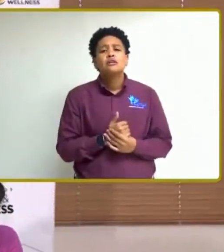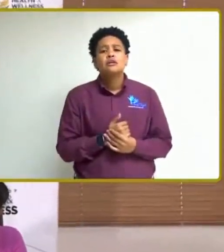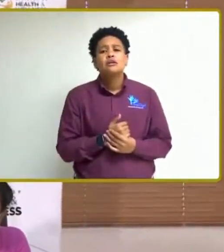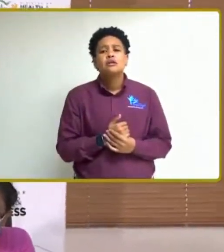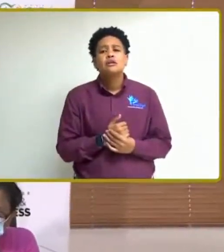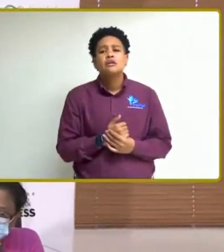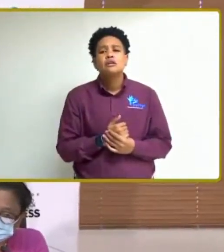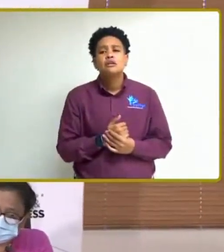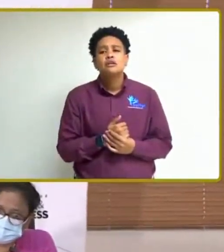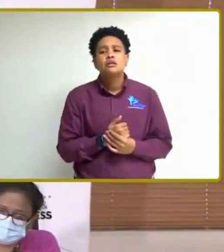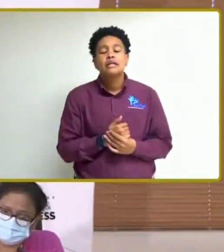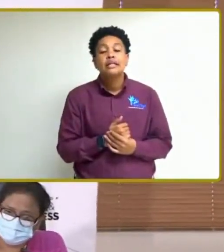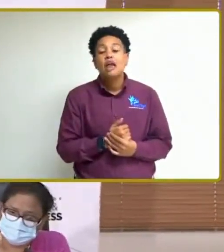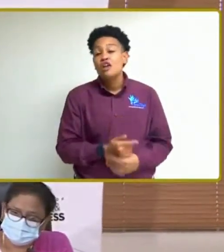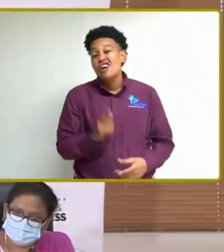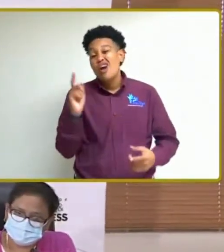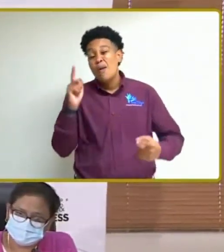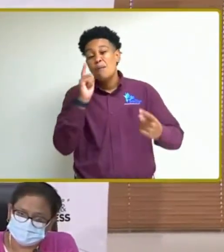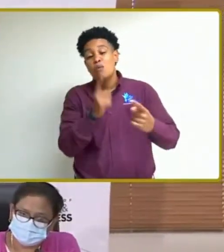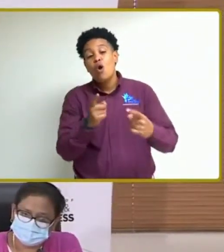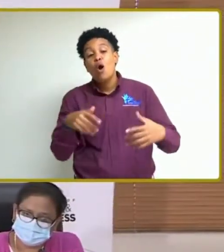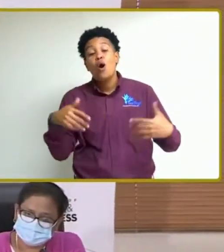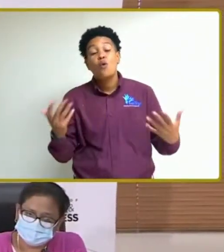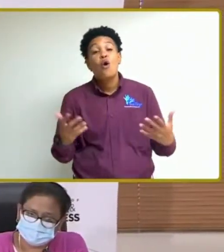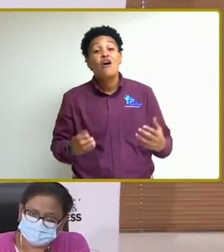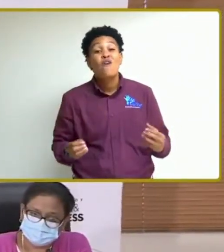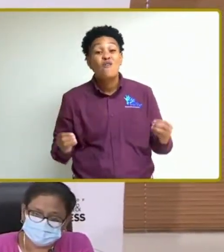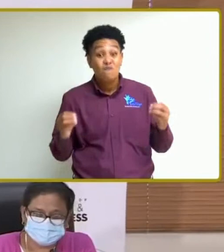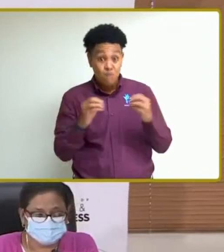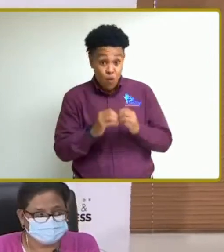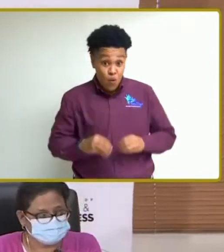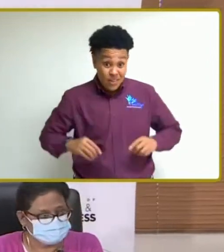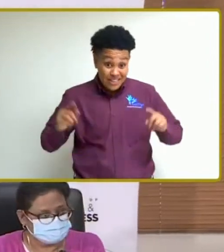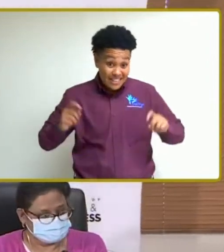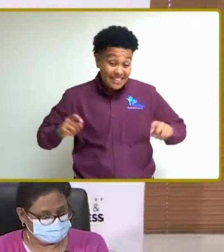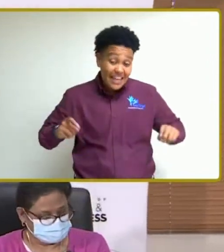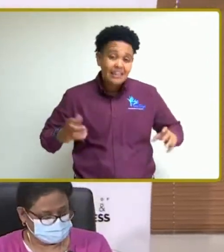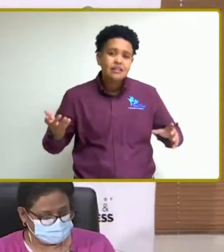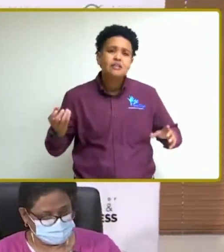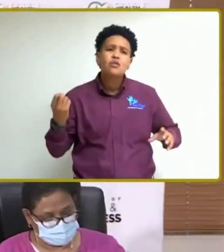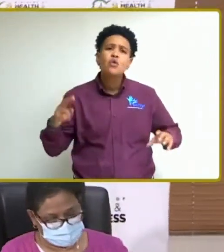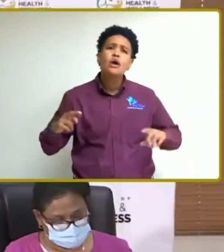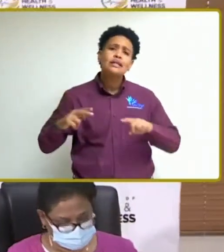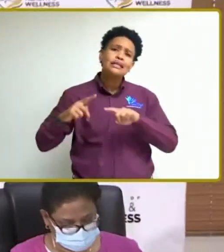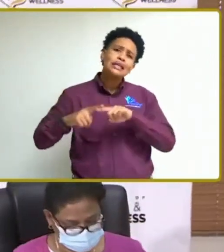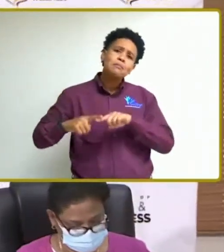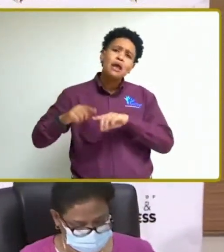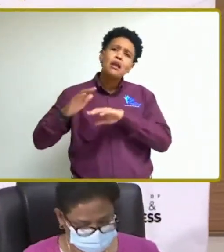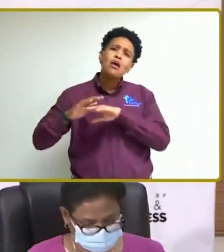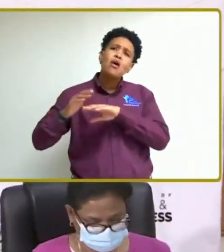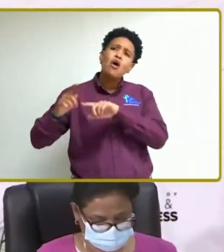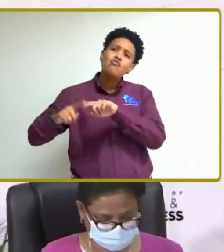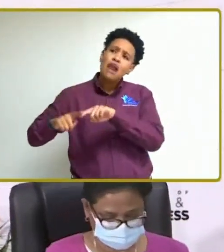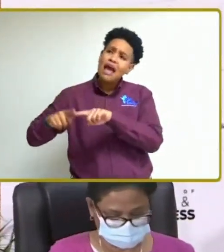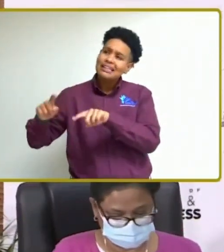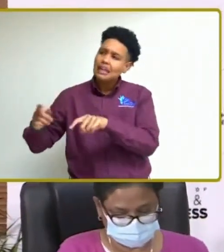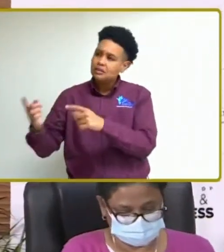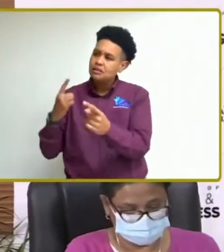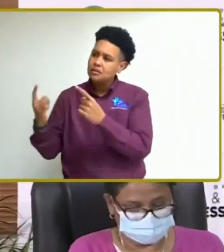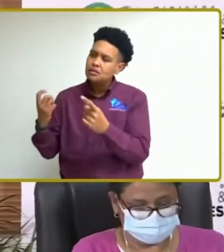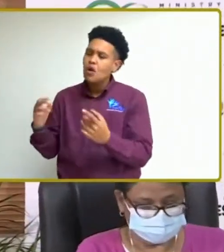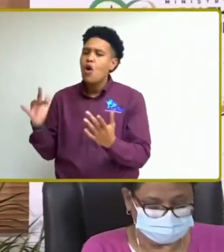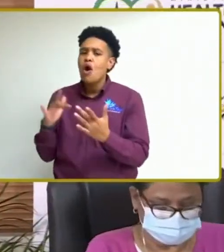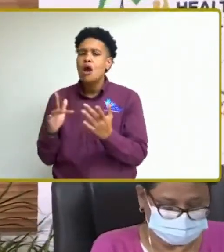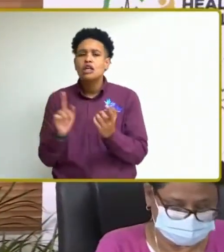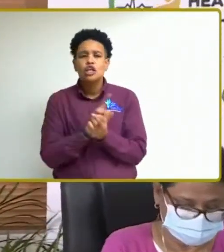there is a point at which further tests or dependence and reliance on testing or